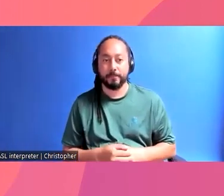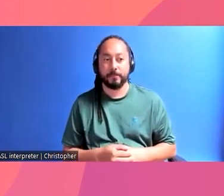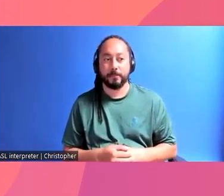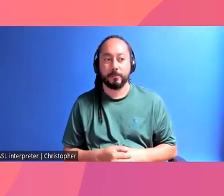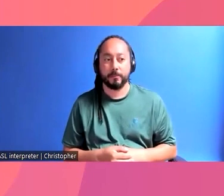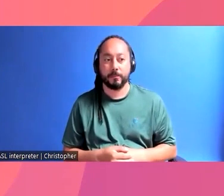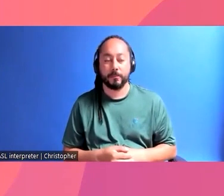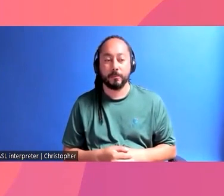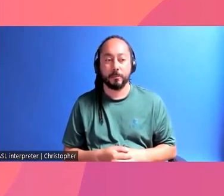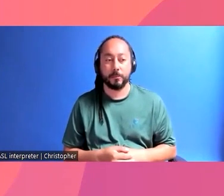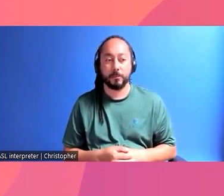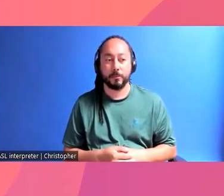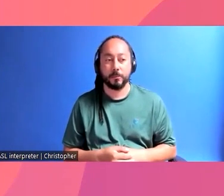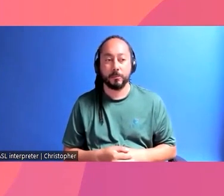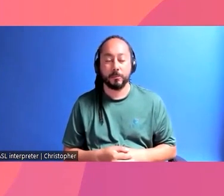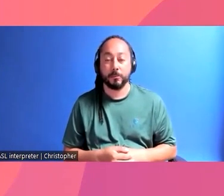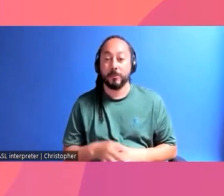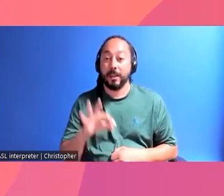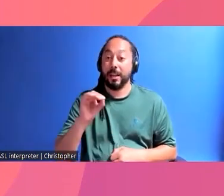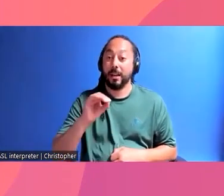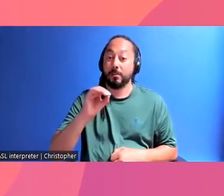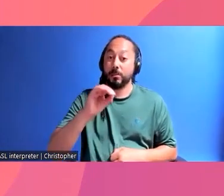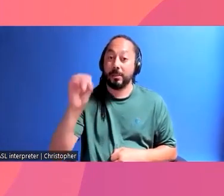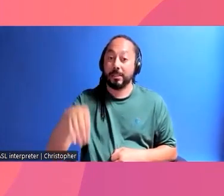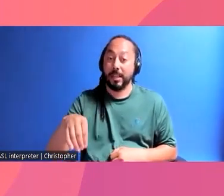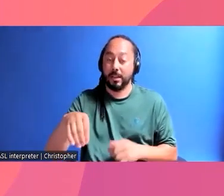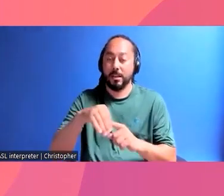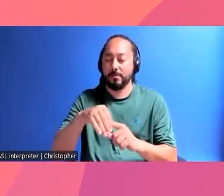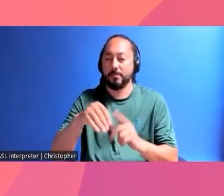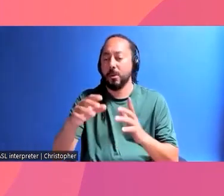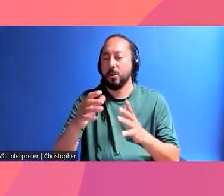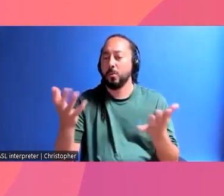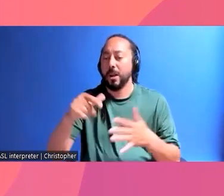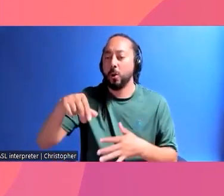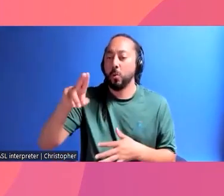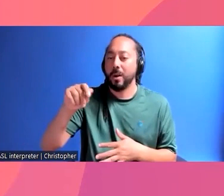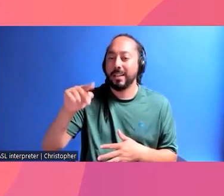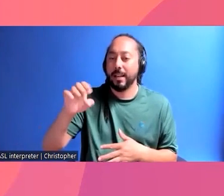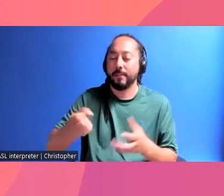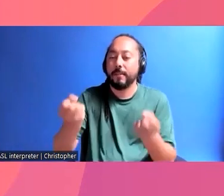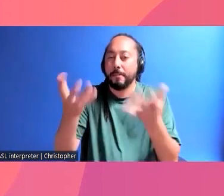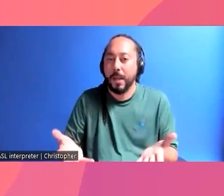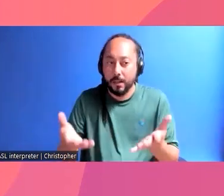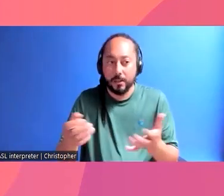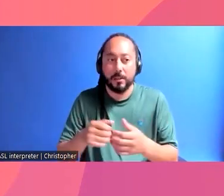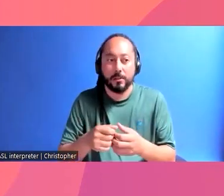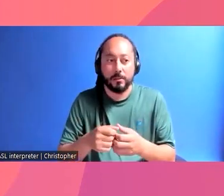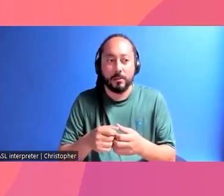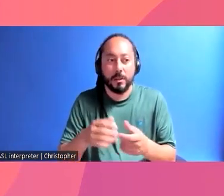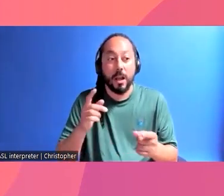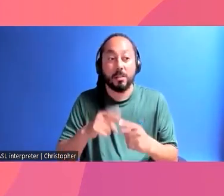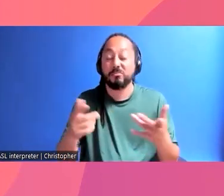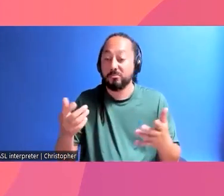Over 90% of the articles were quantitative in nature. Most studies included a range of mild to severe